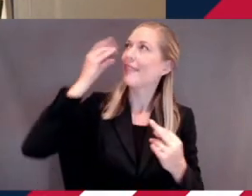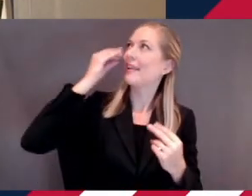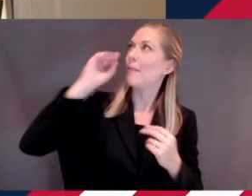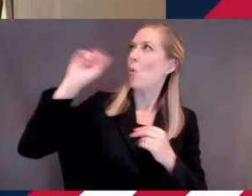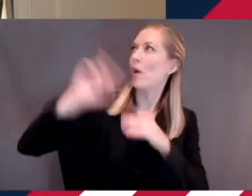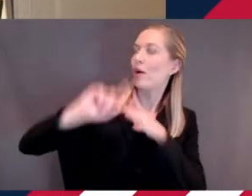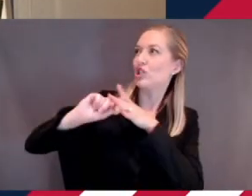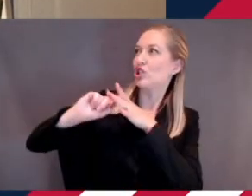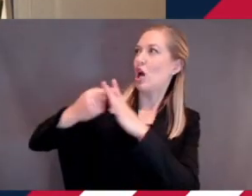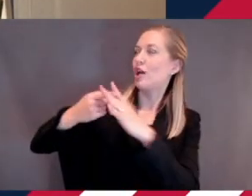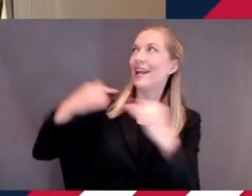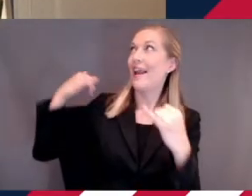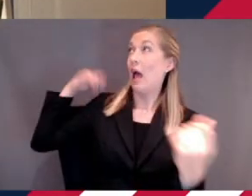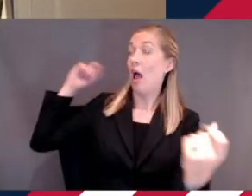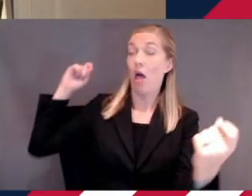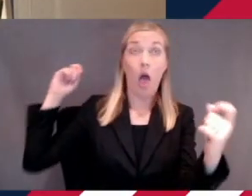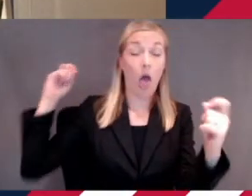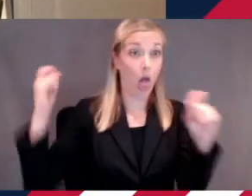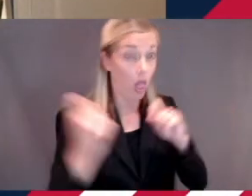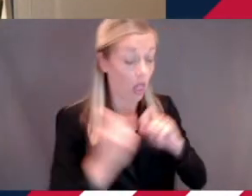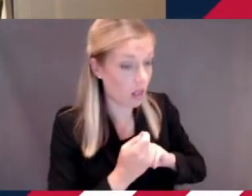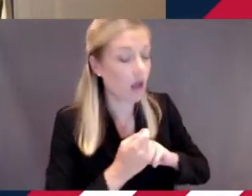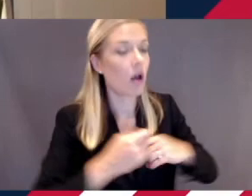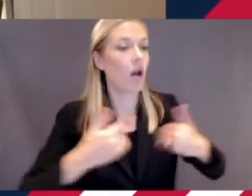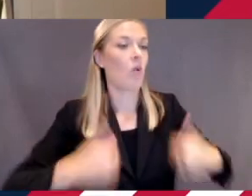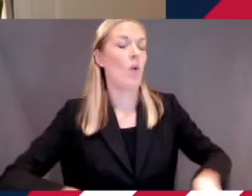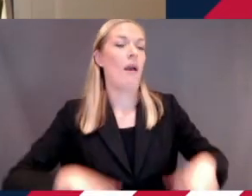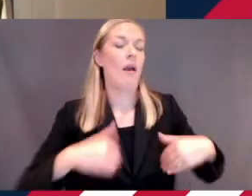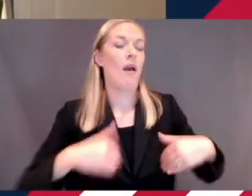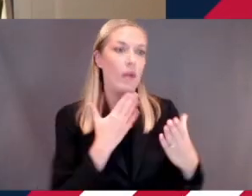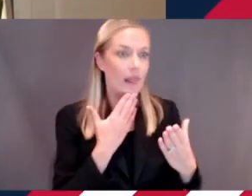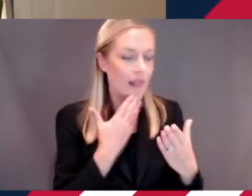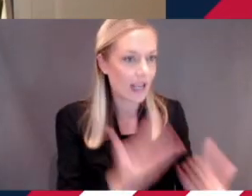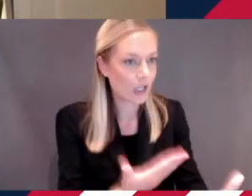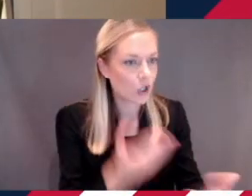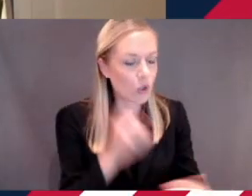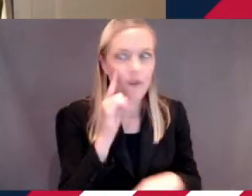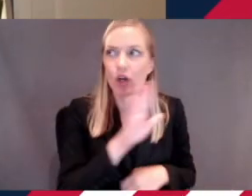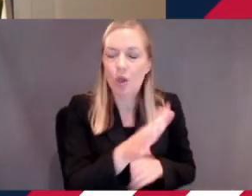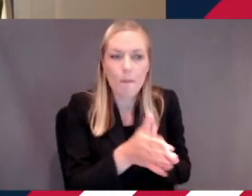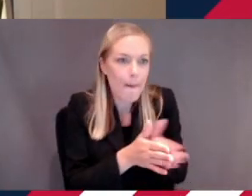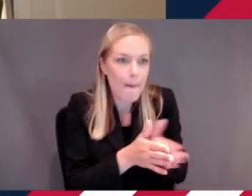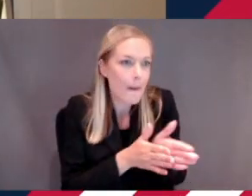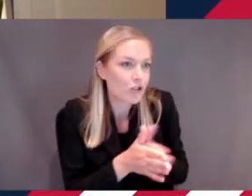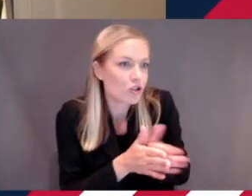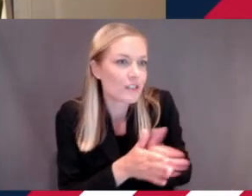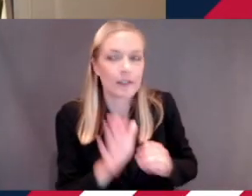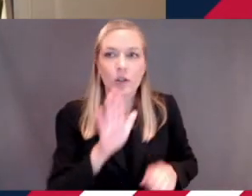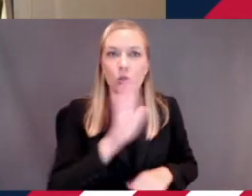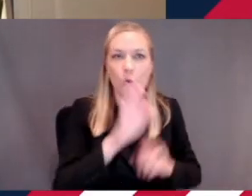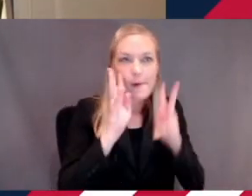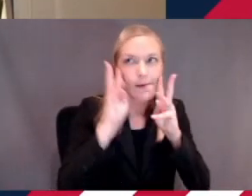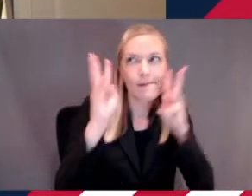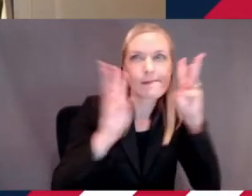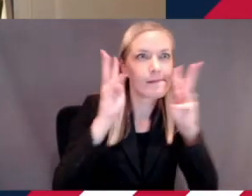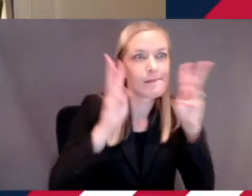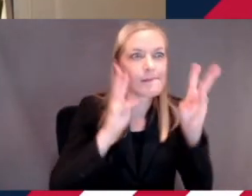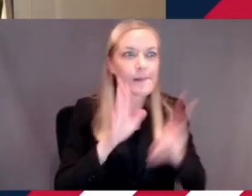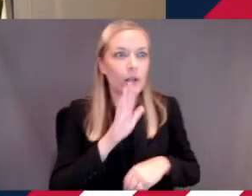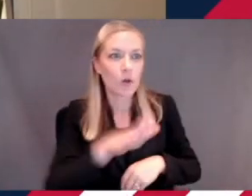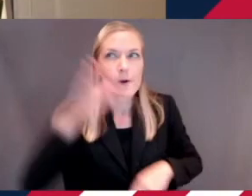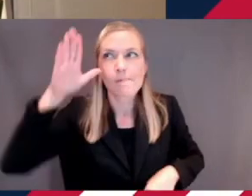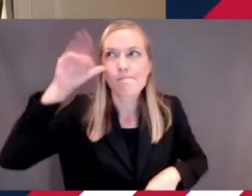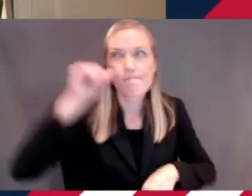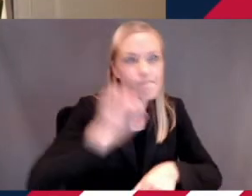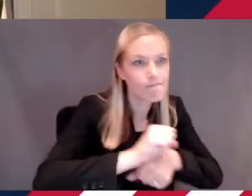everyone. Thank you for your passion. Thank you for your ingenuity. Thank you for your persistence. And folks, we've got more work to do. And